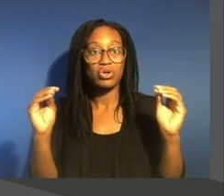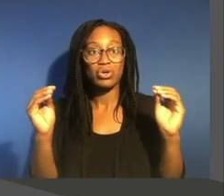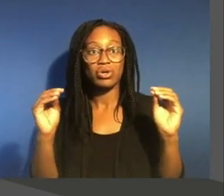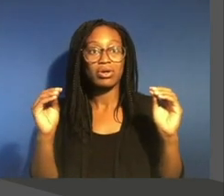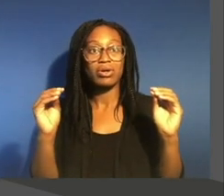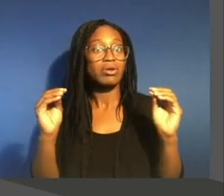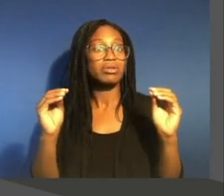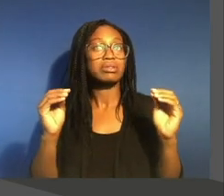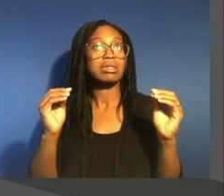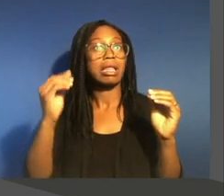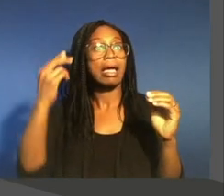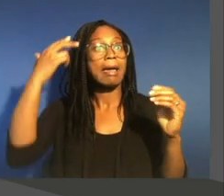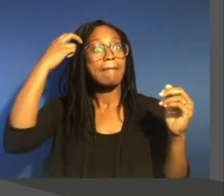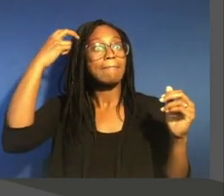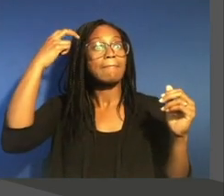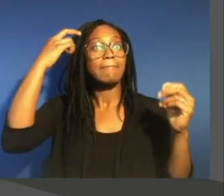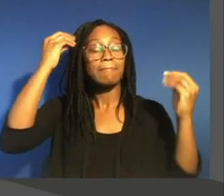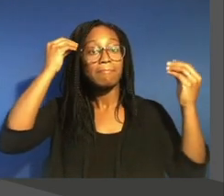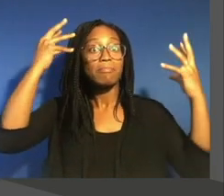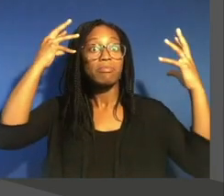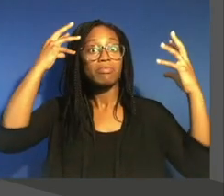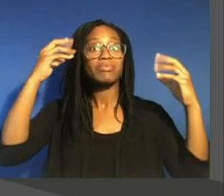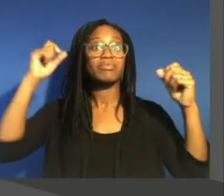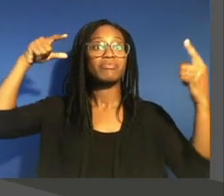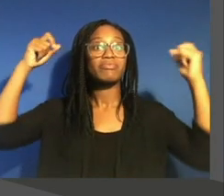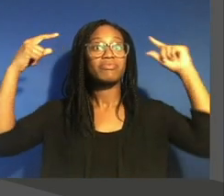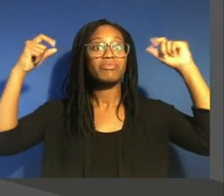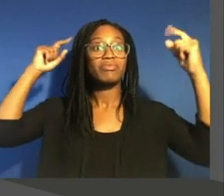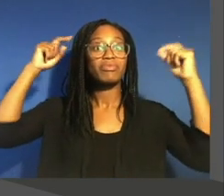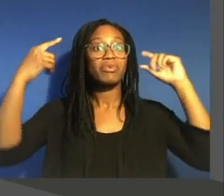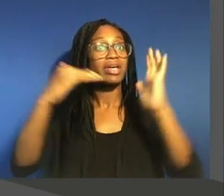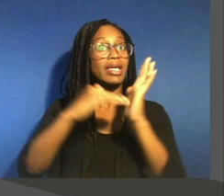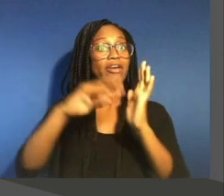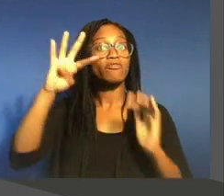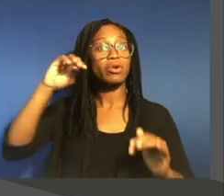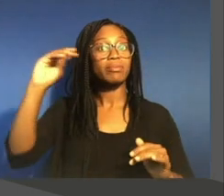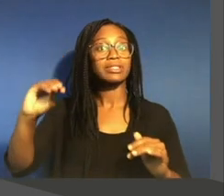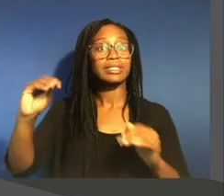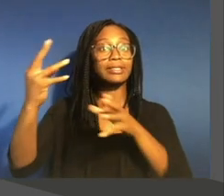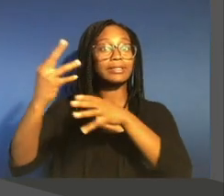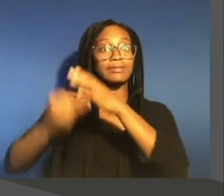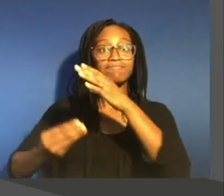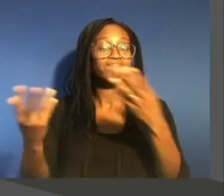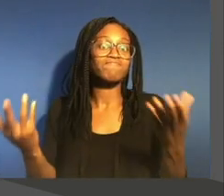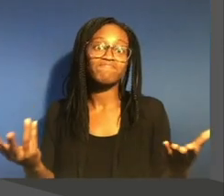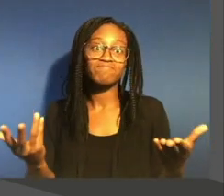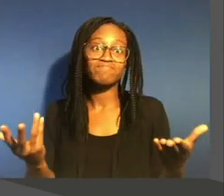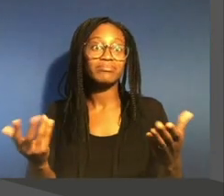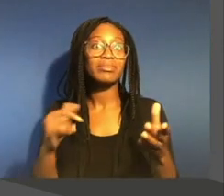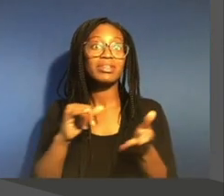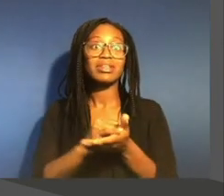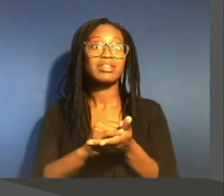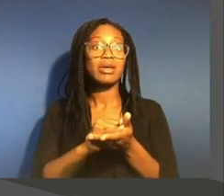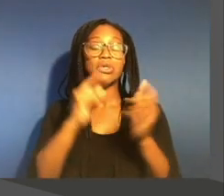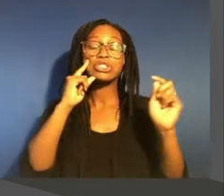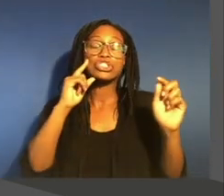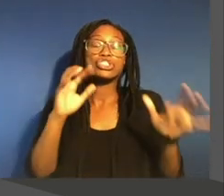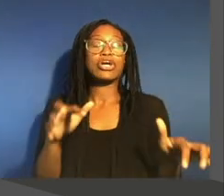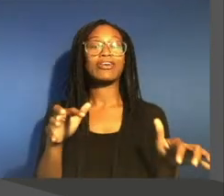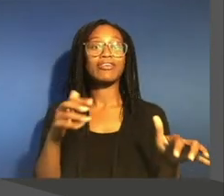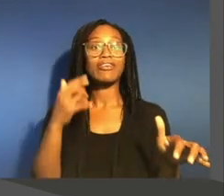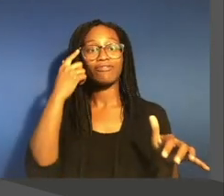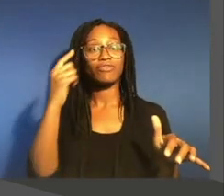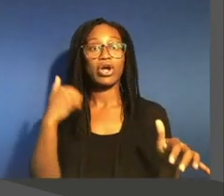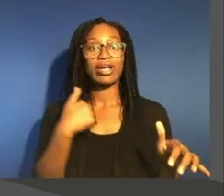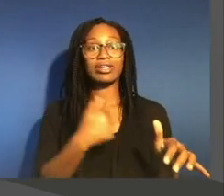single neuron forever, okay? And that was a shock, of course. But it